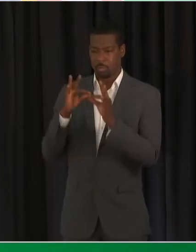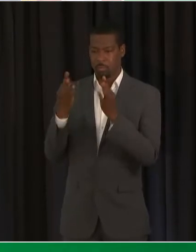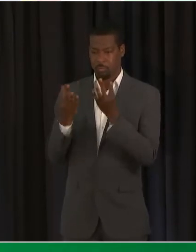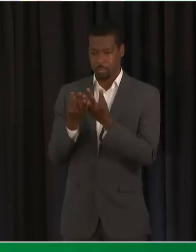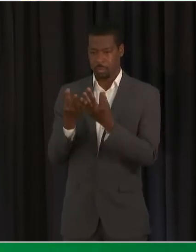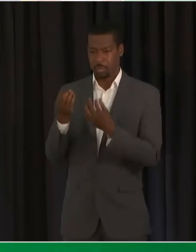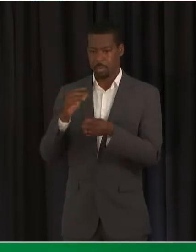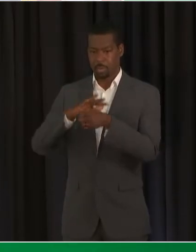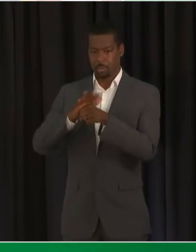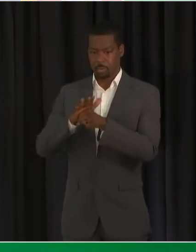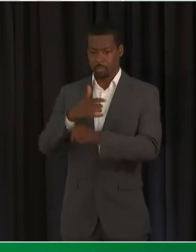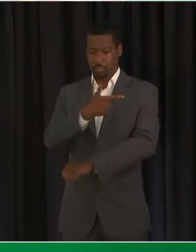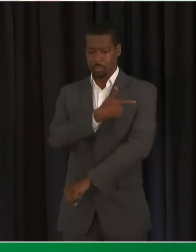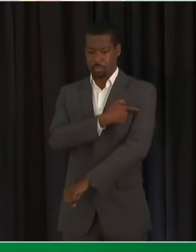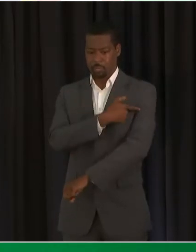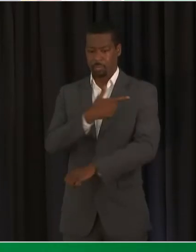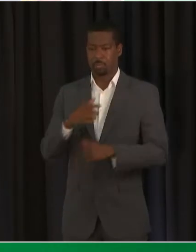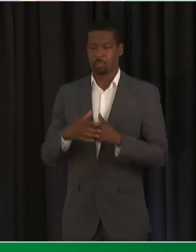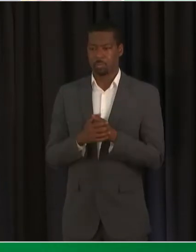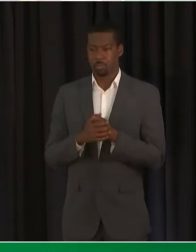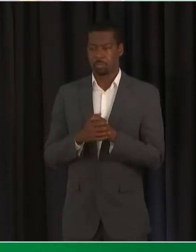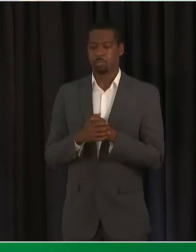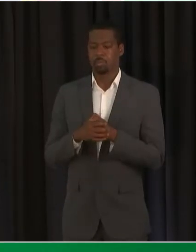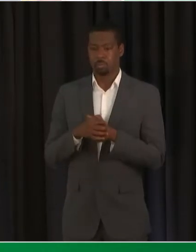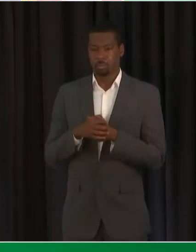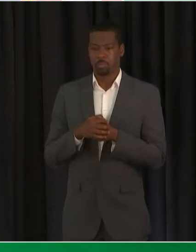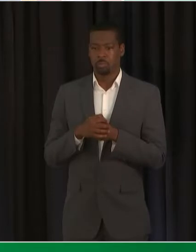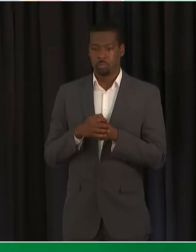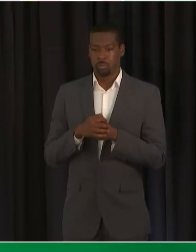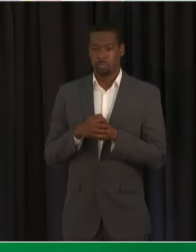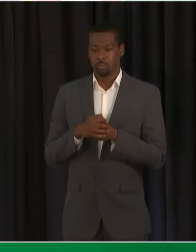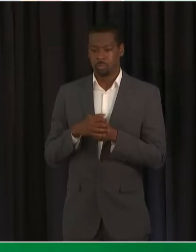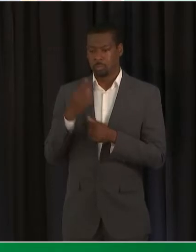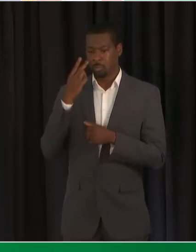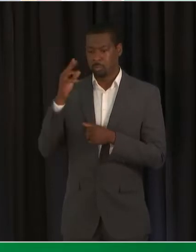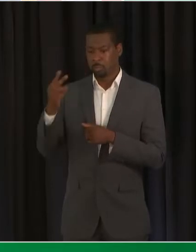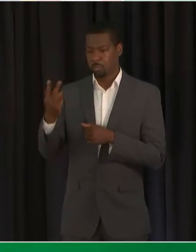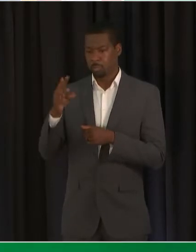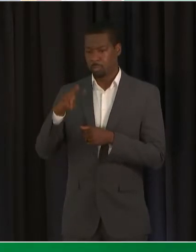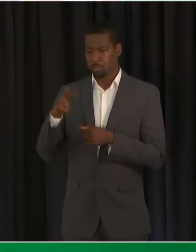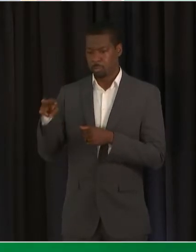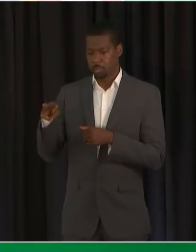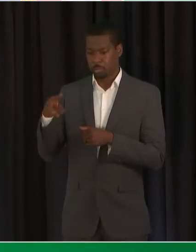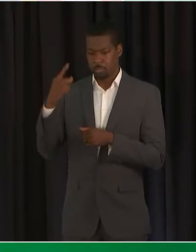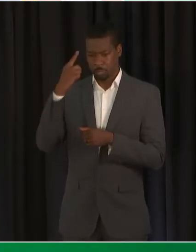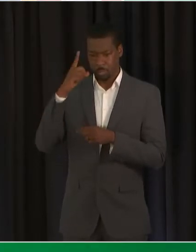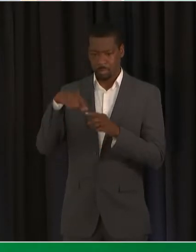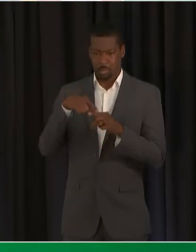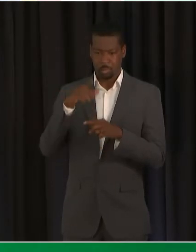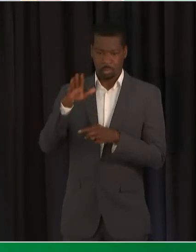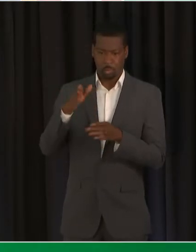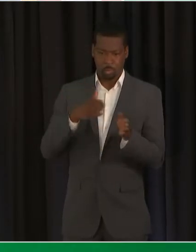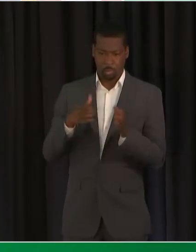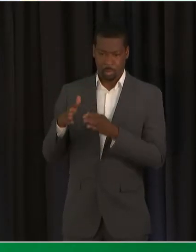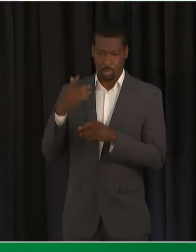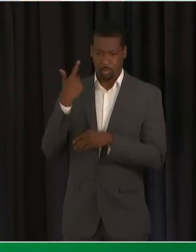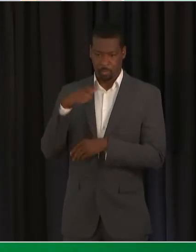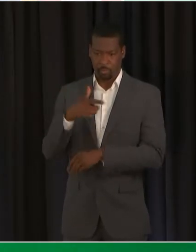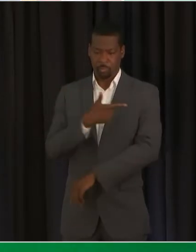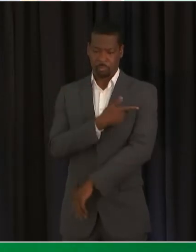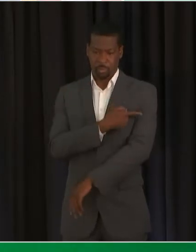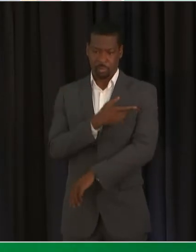vaccinated. So please do take a look at those two websites and think about making your plan to get